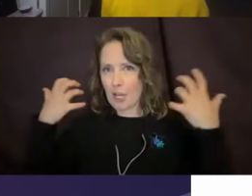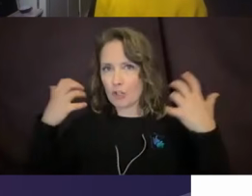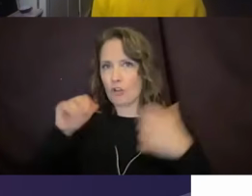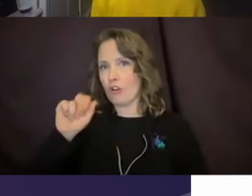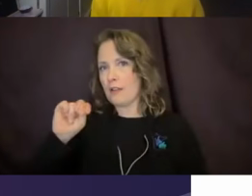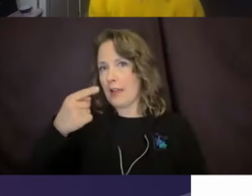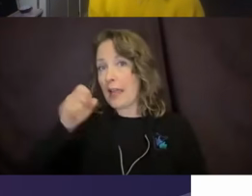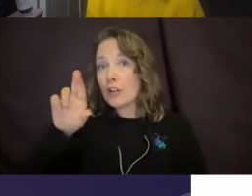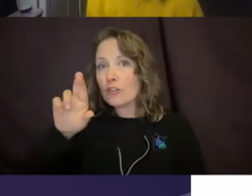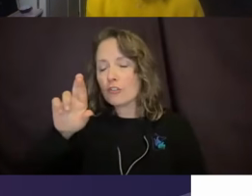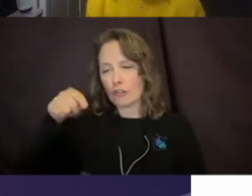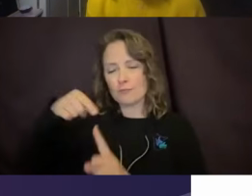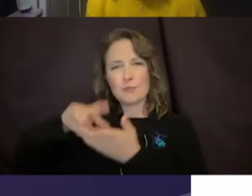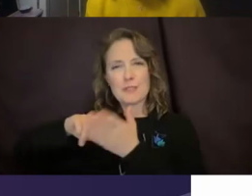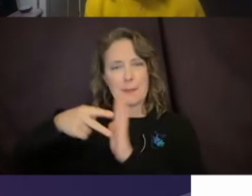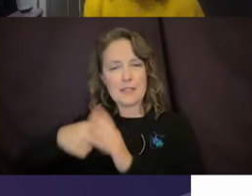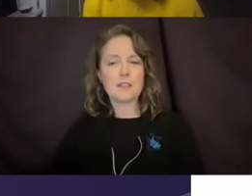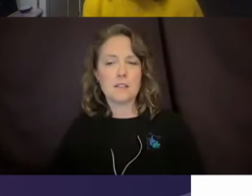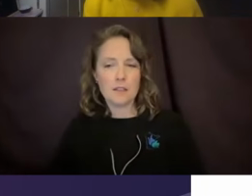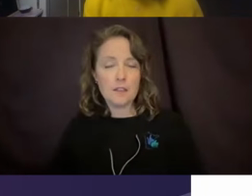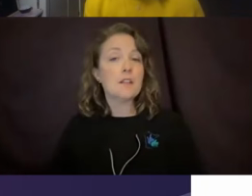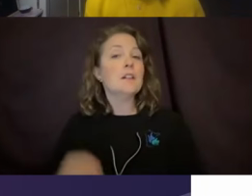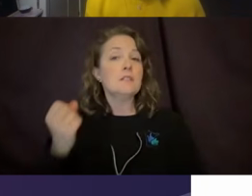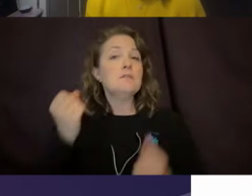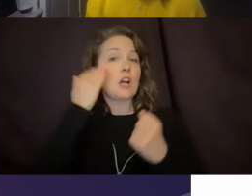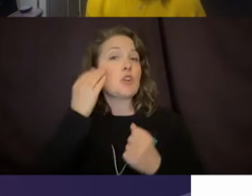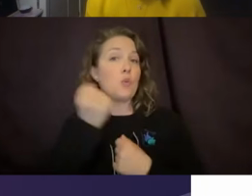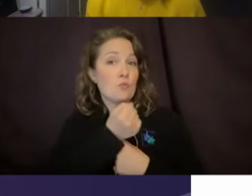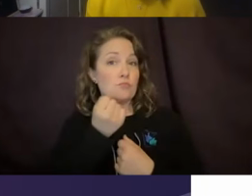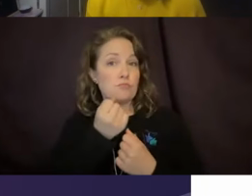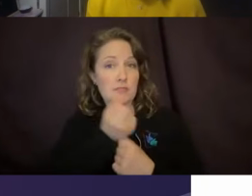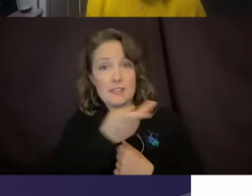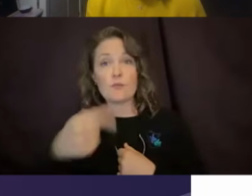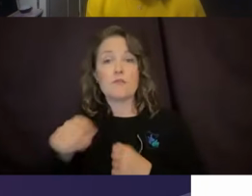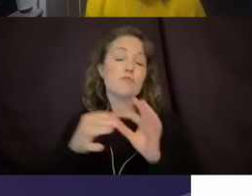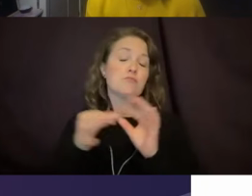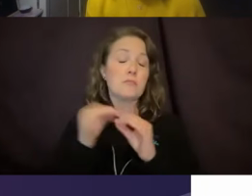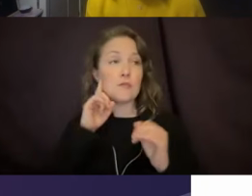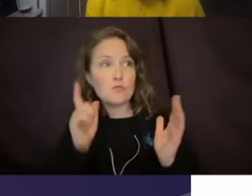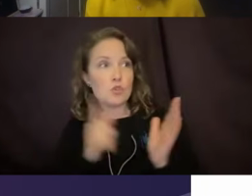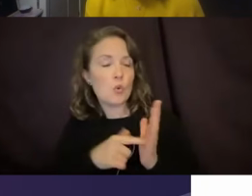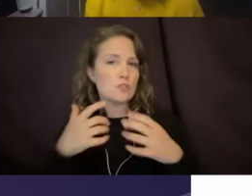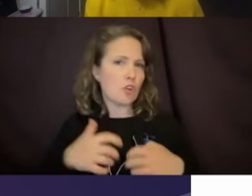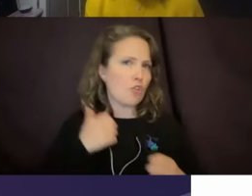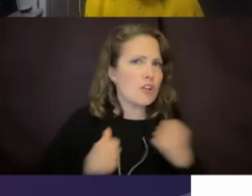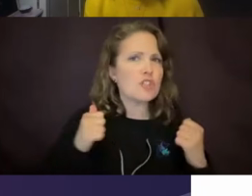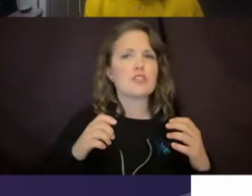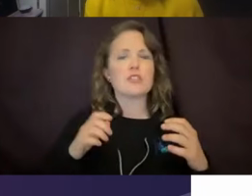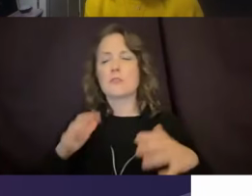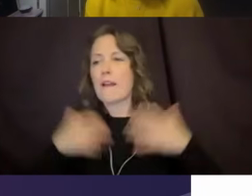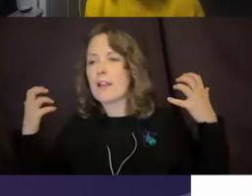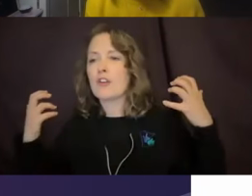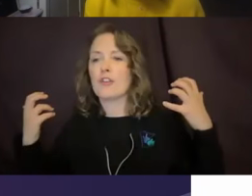some people talked about like noticing aggression and these really big feelings of anger and displays of like, oh, okay, well, I see